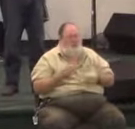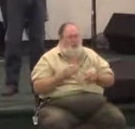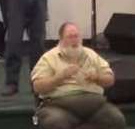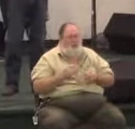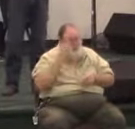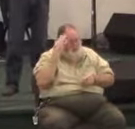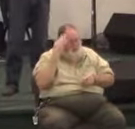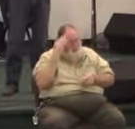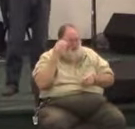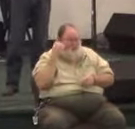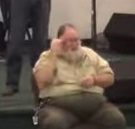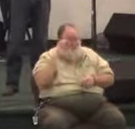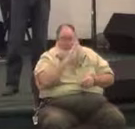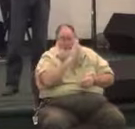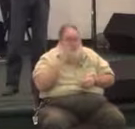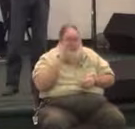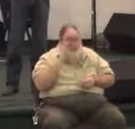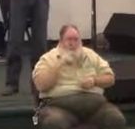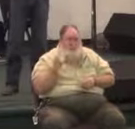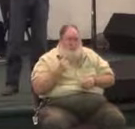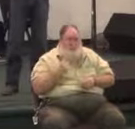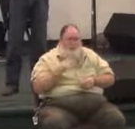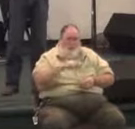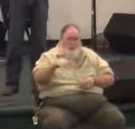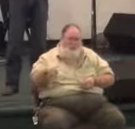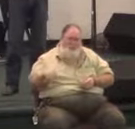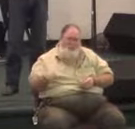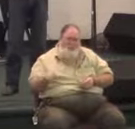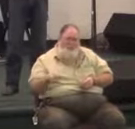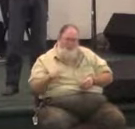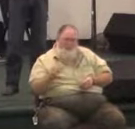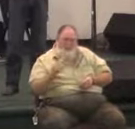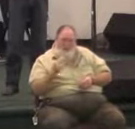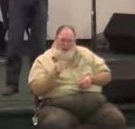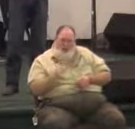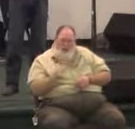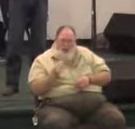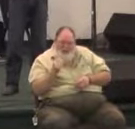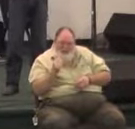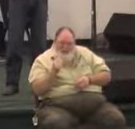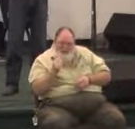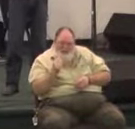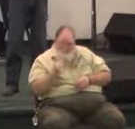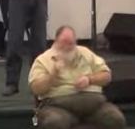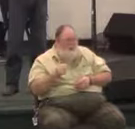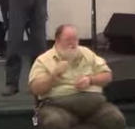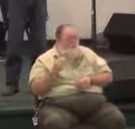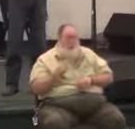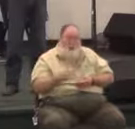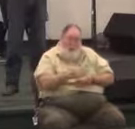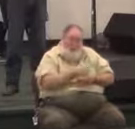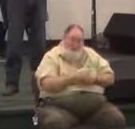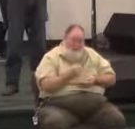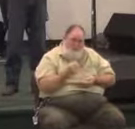corn, that's all he's going to harvest? If he plants 100 acres, oh my gosh, is the harvest